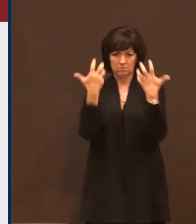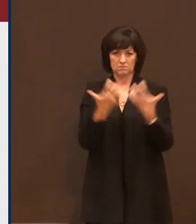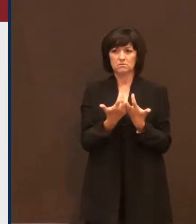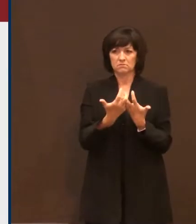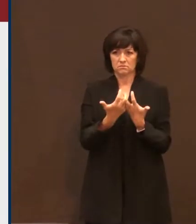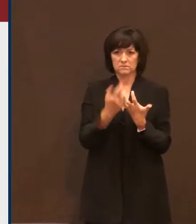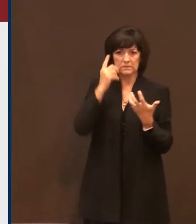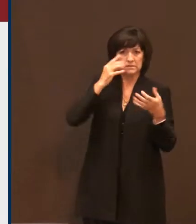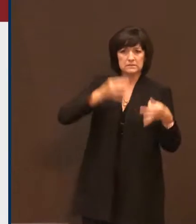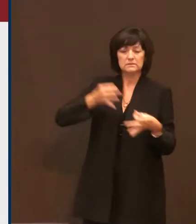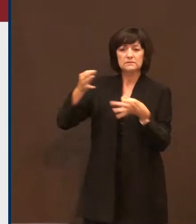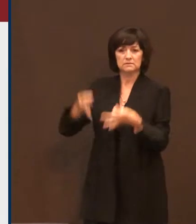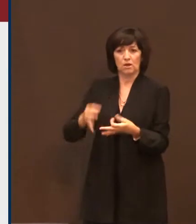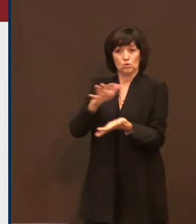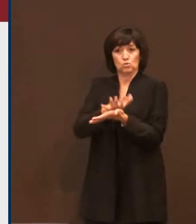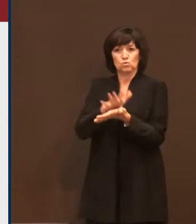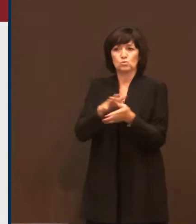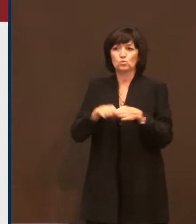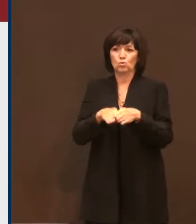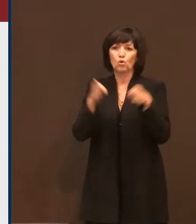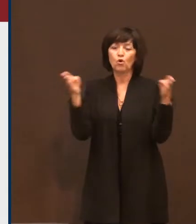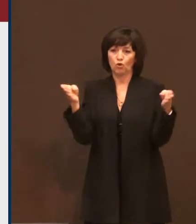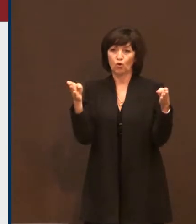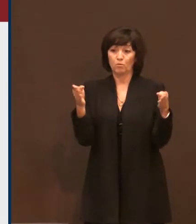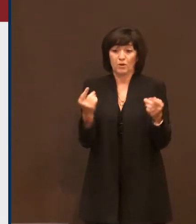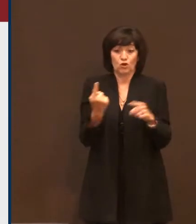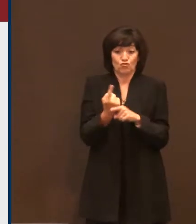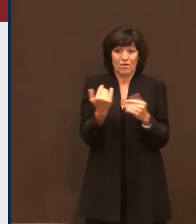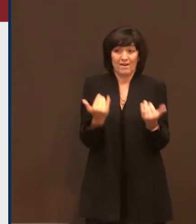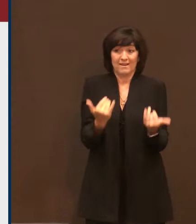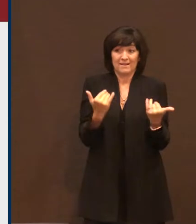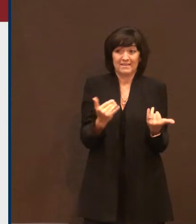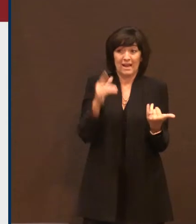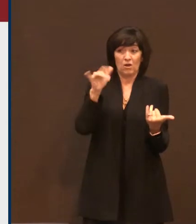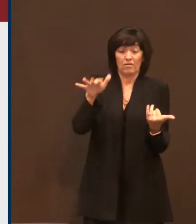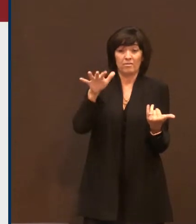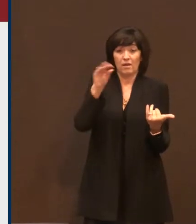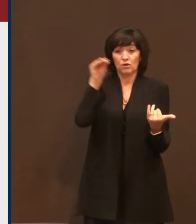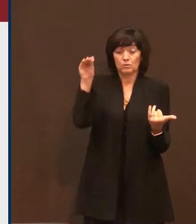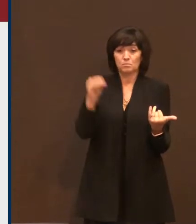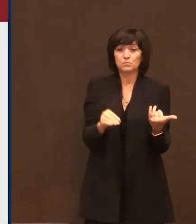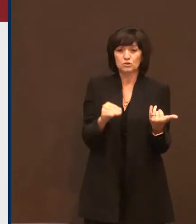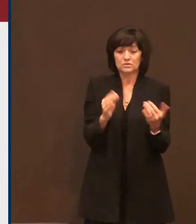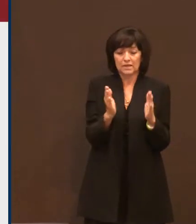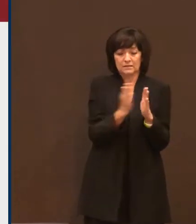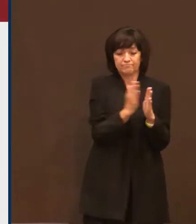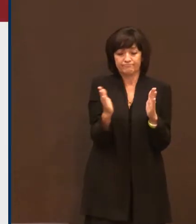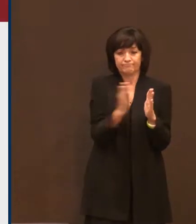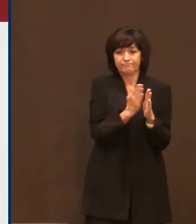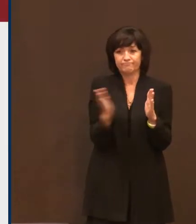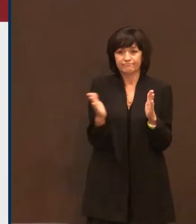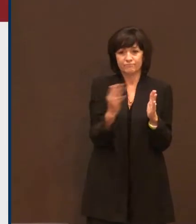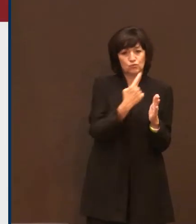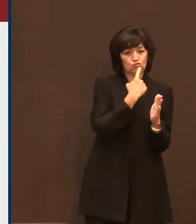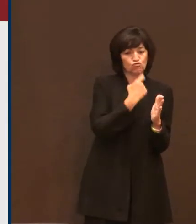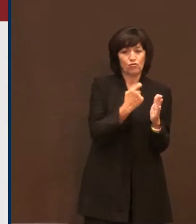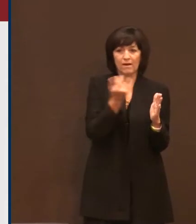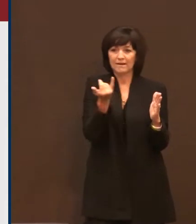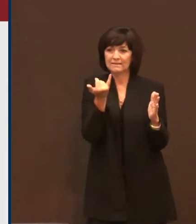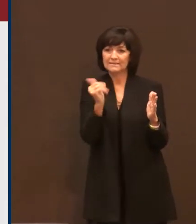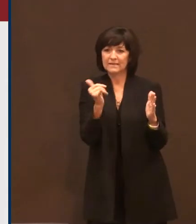middle of the range, or in the yellow category, with which would bring us a hybrid kind of